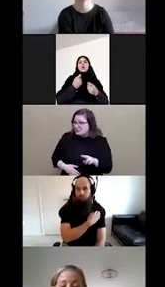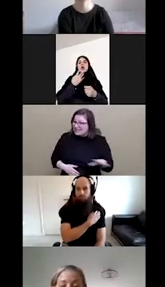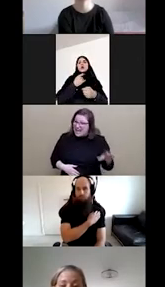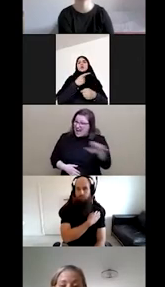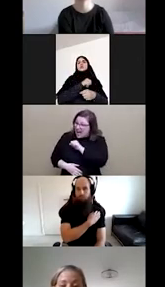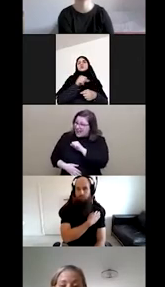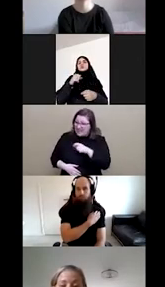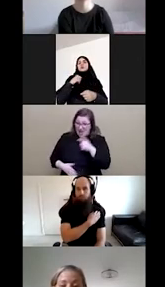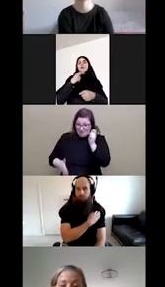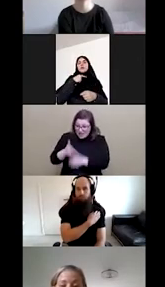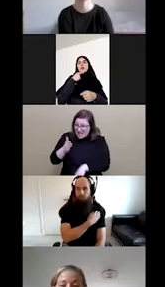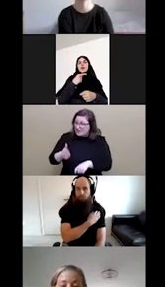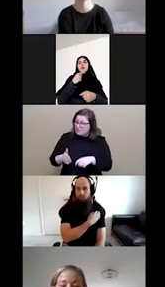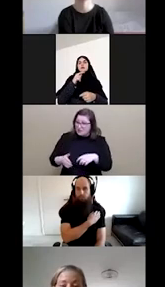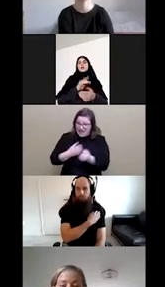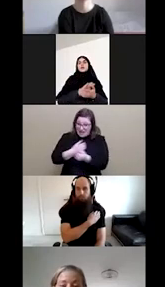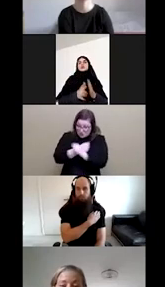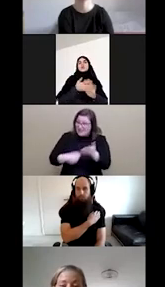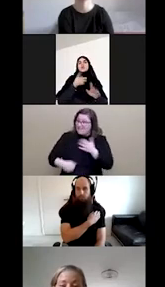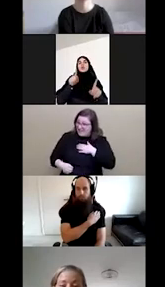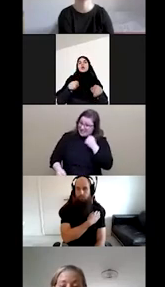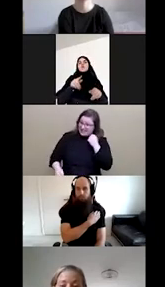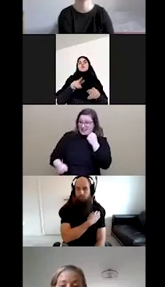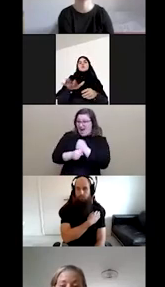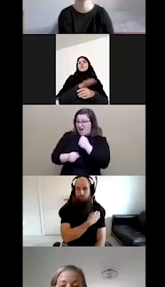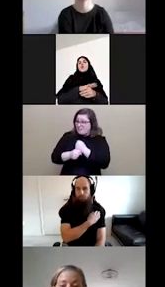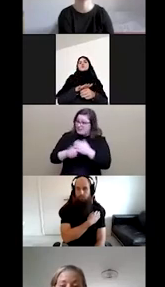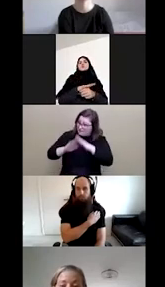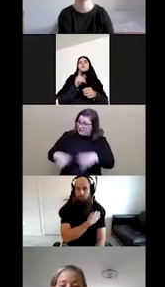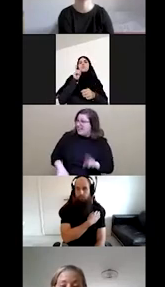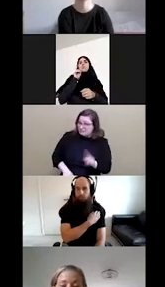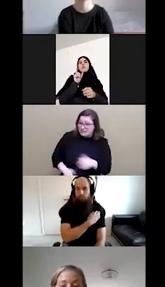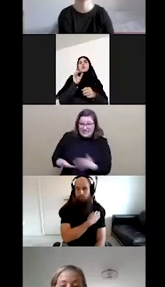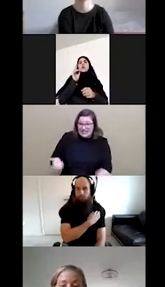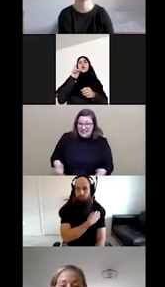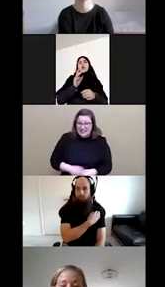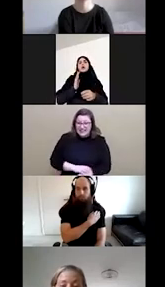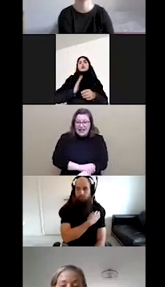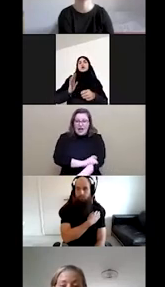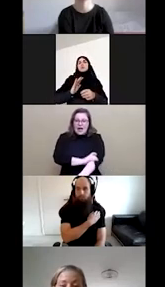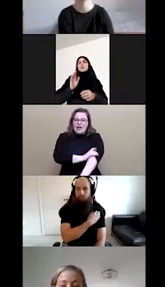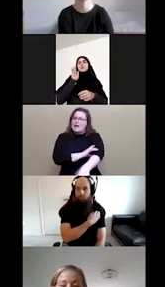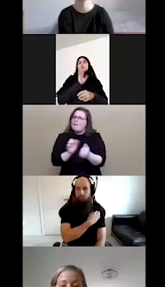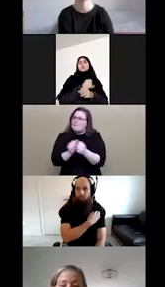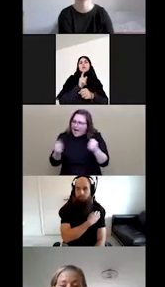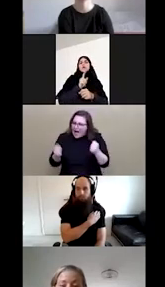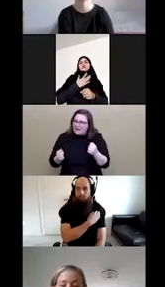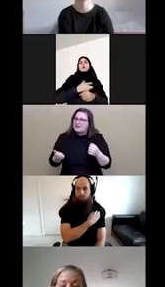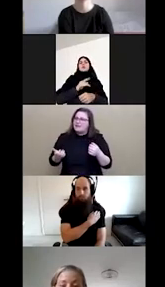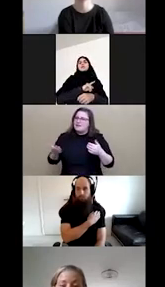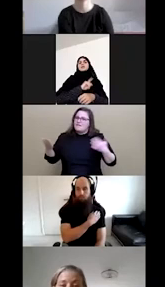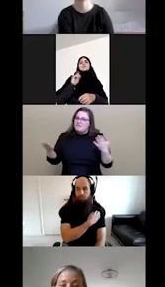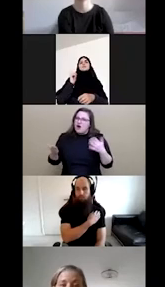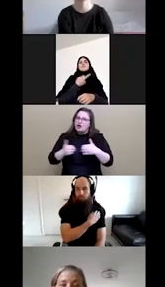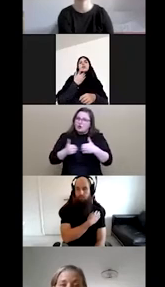citizens of VIH want to participate in peace building initiatives. It's not about that. It's about being given an opportunity to participate.